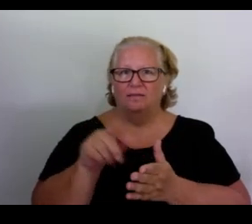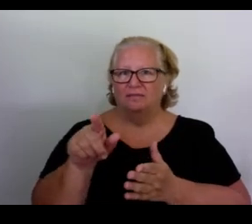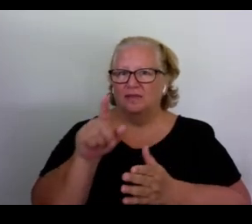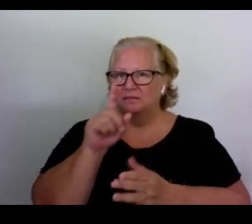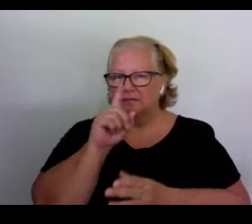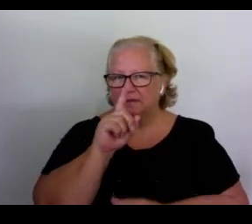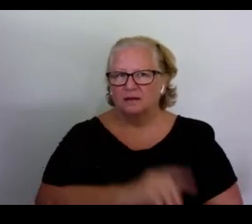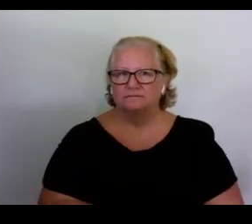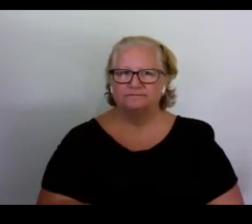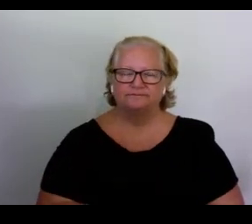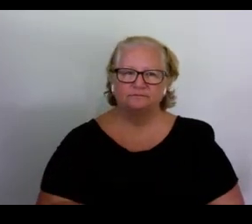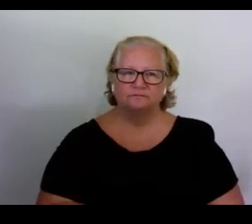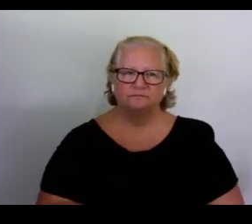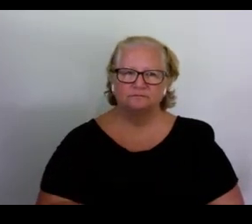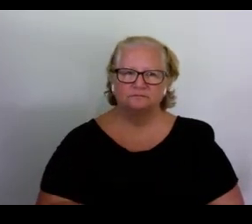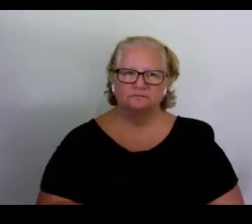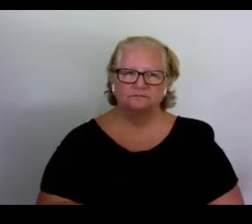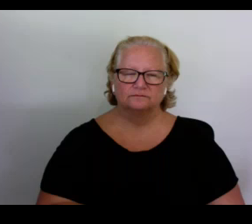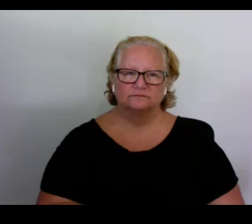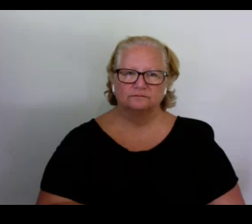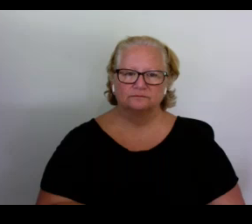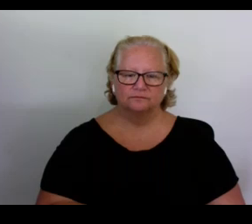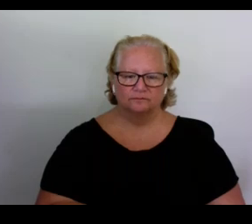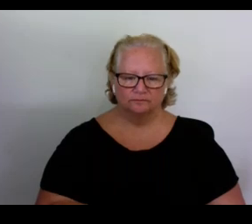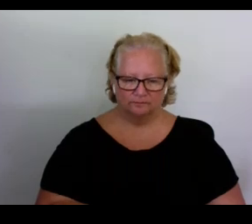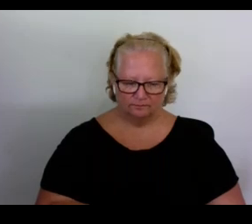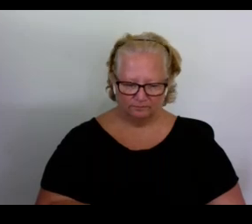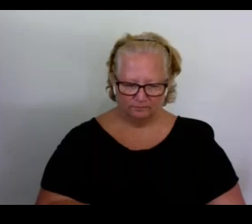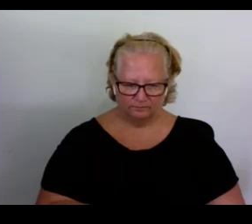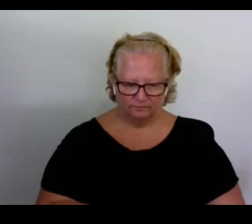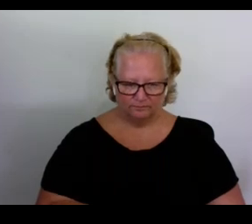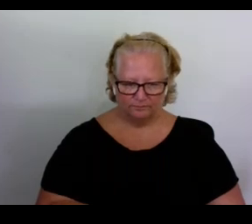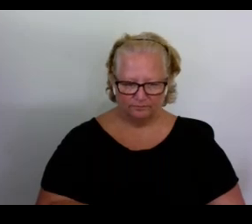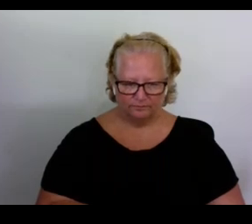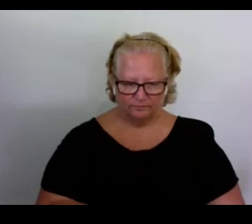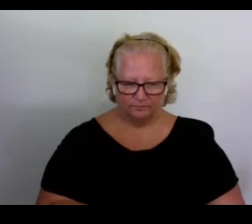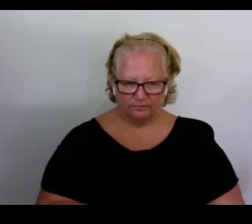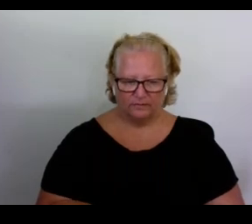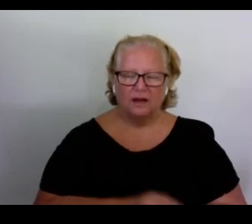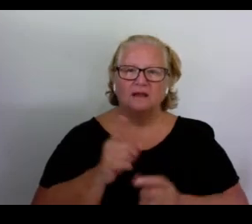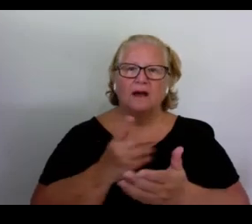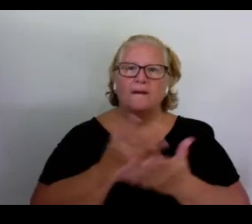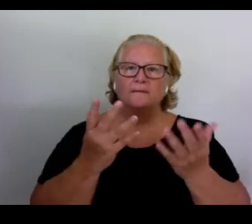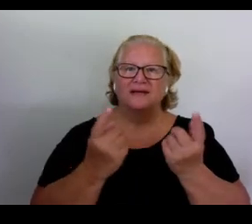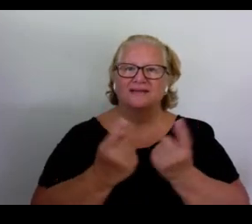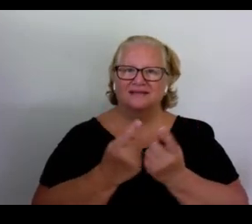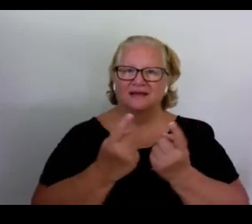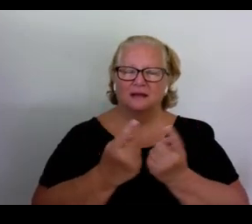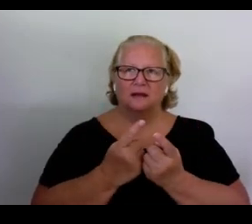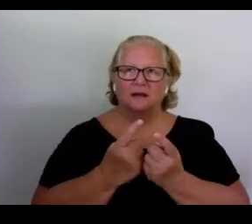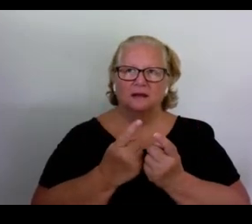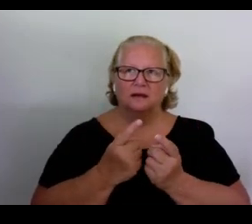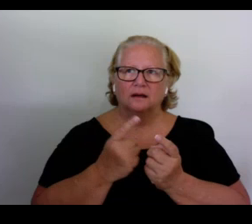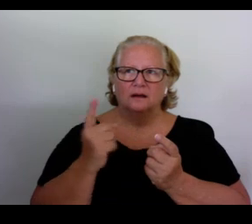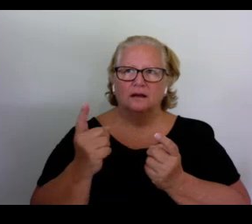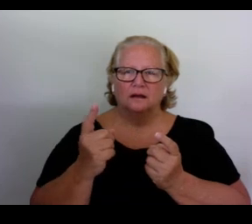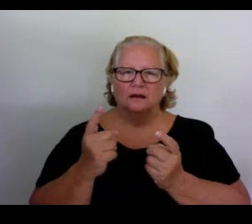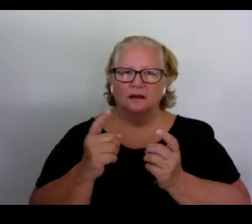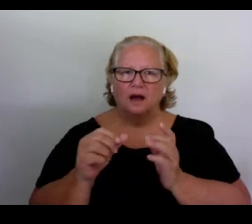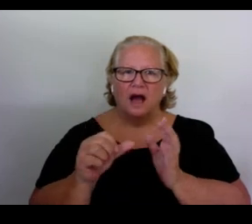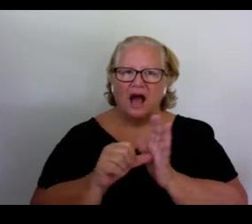The big thing I want to highlight though is while banks have to look at financial hardship, body corporates and councils